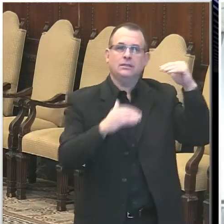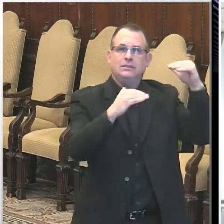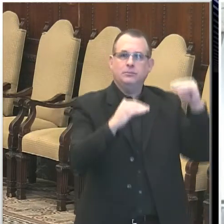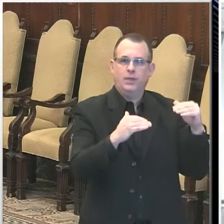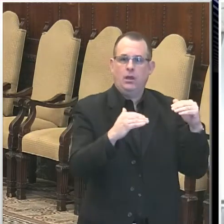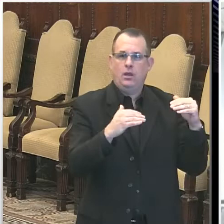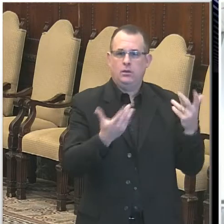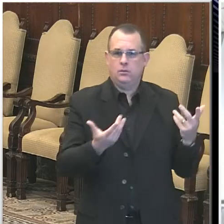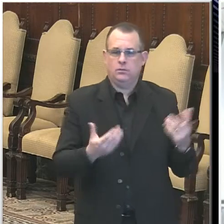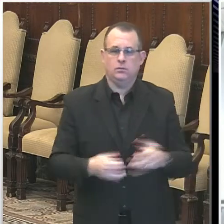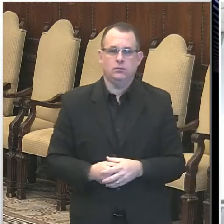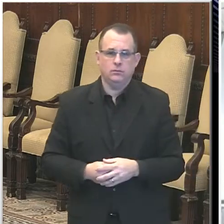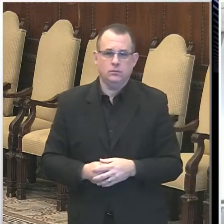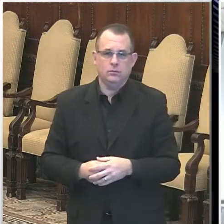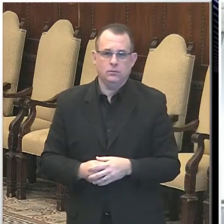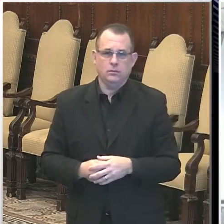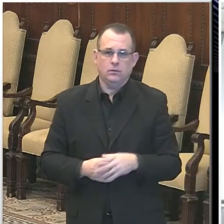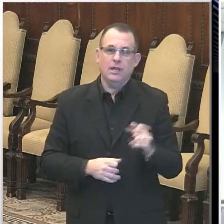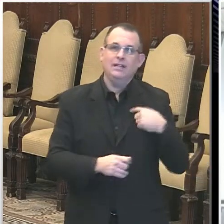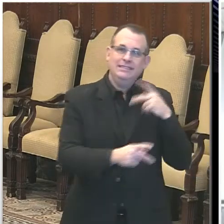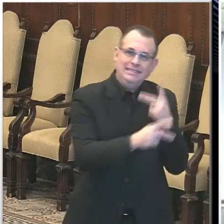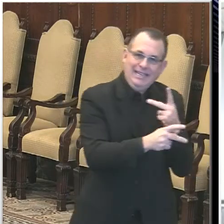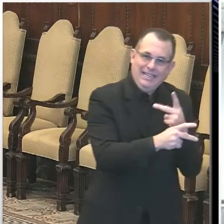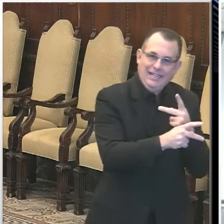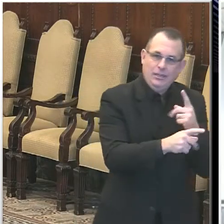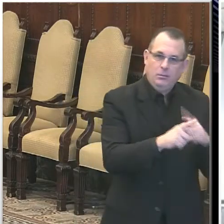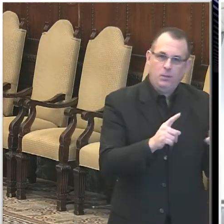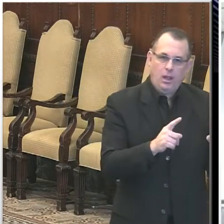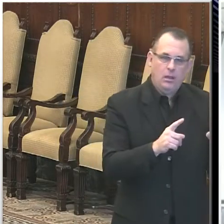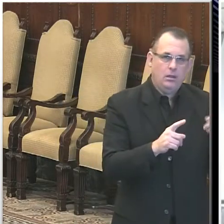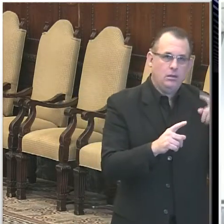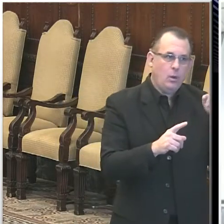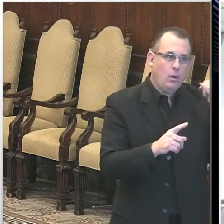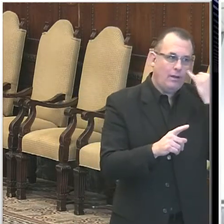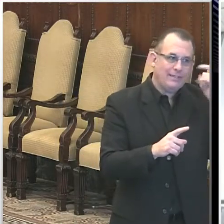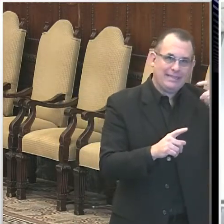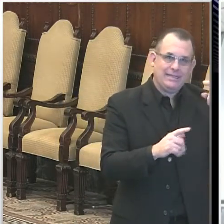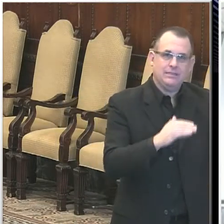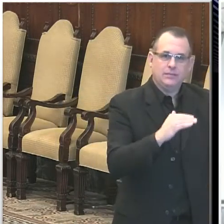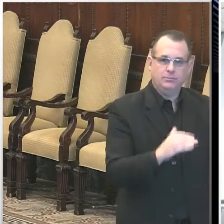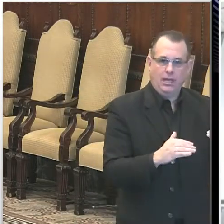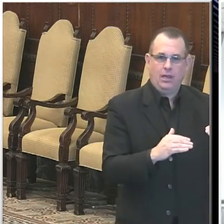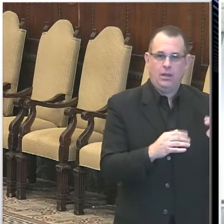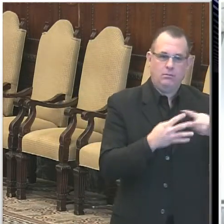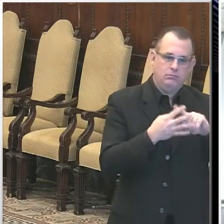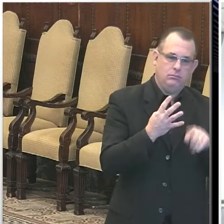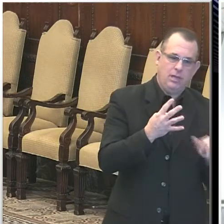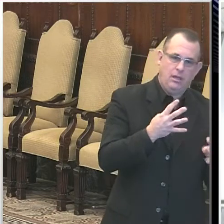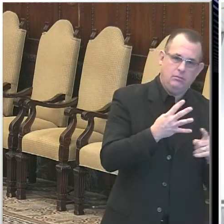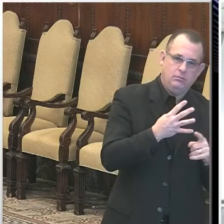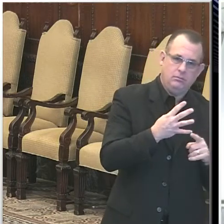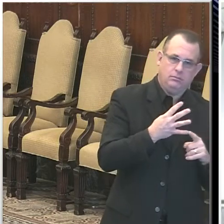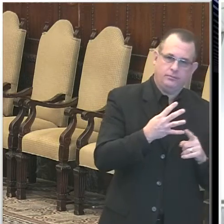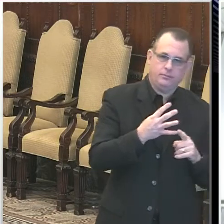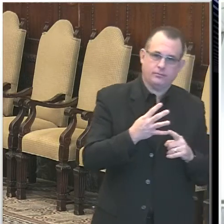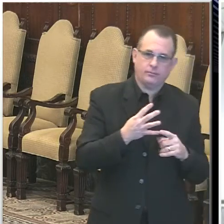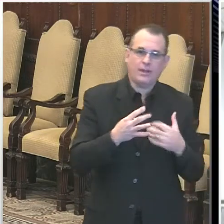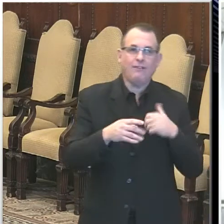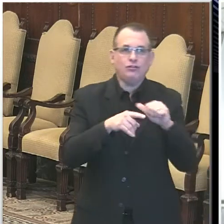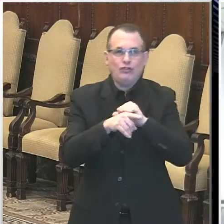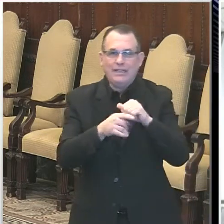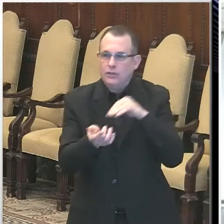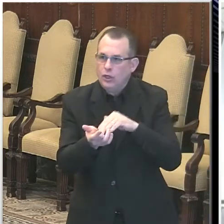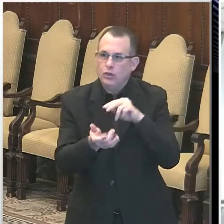acute care but still need care will be provided at the Leah Core Center with trained doctors and nurses and